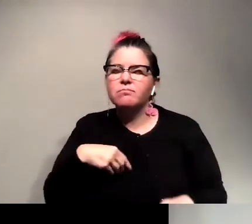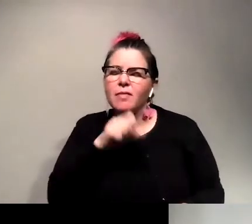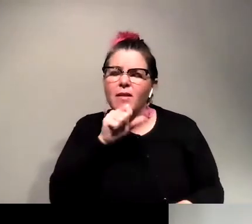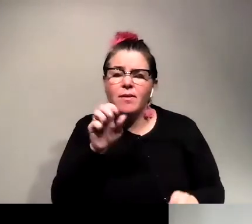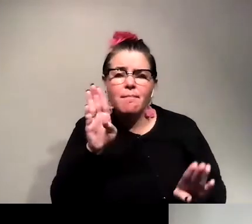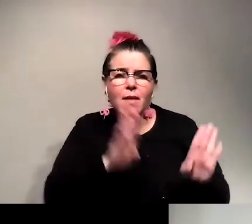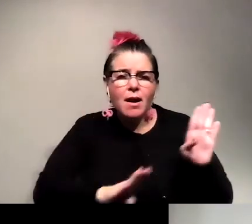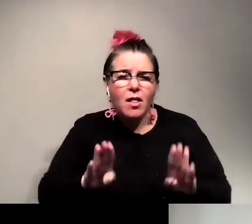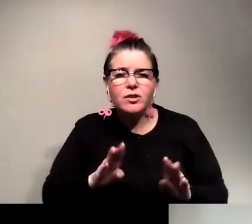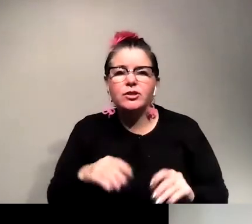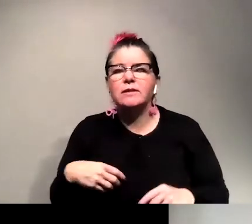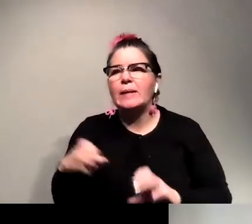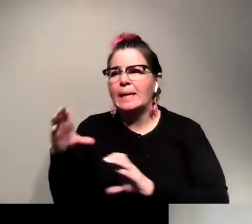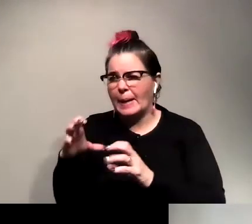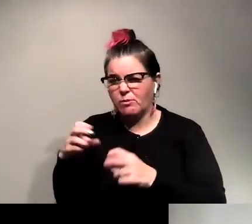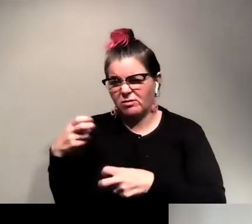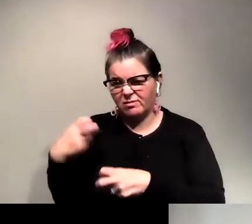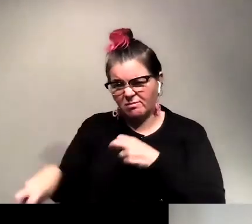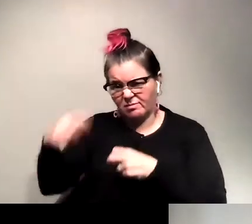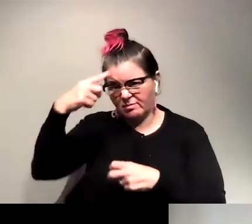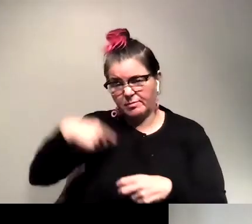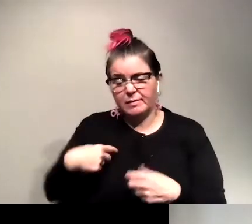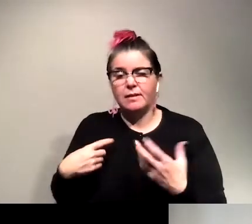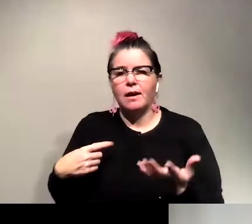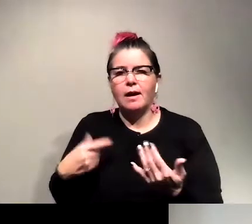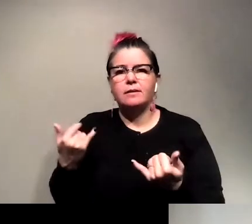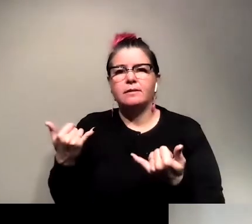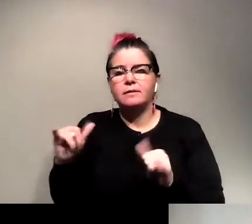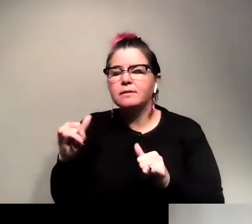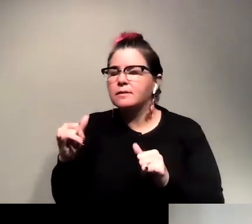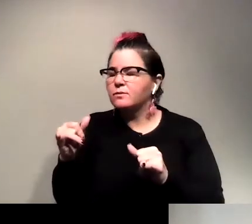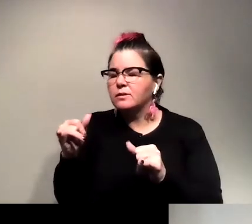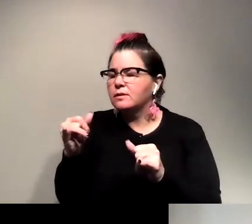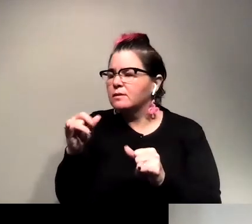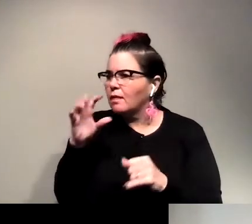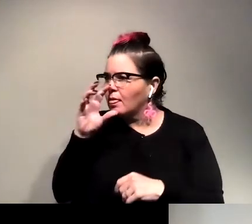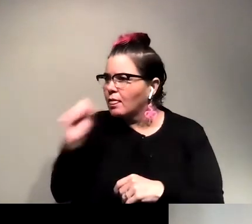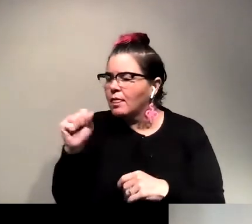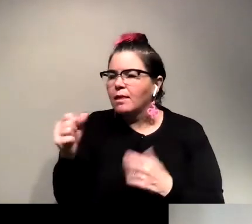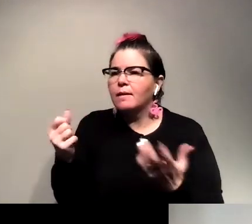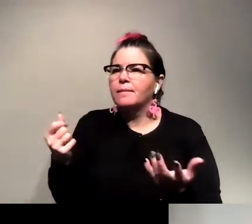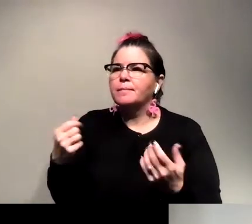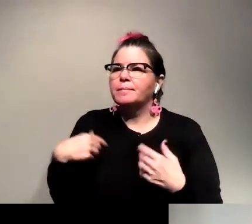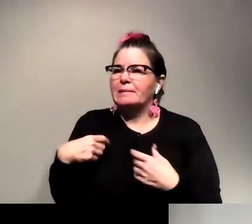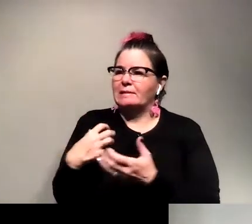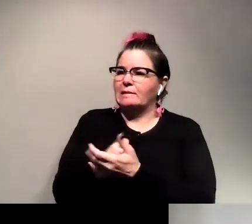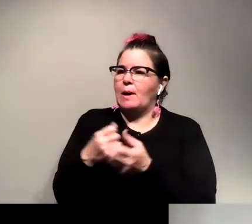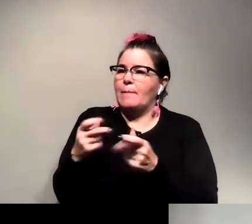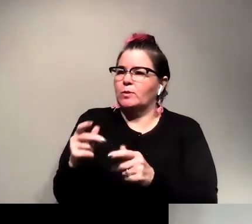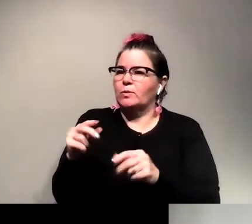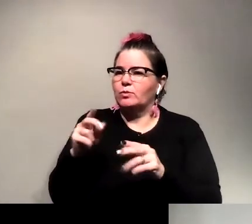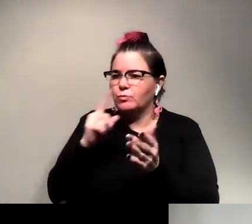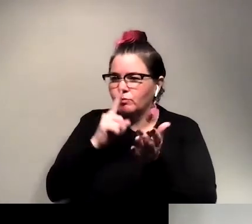Even though chemistry was very difficult for me, I still found it absolutely fascinating. I got the opportunity to do a little bit of research in high school with